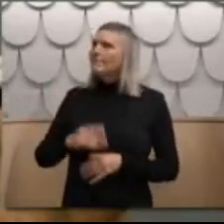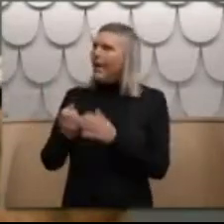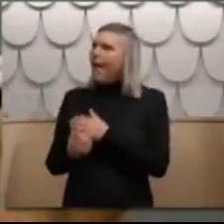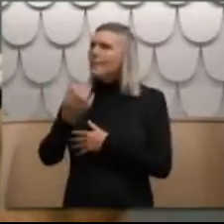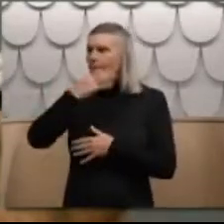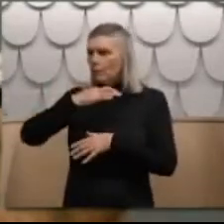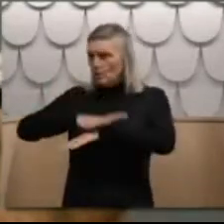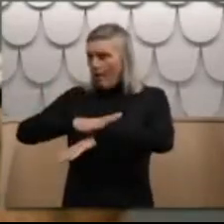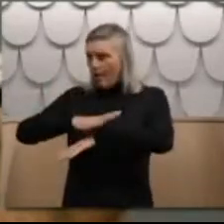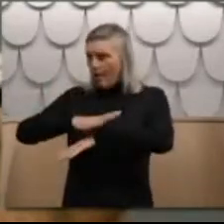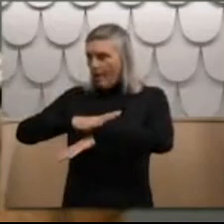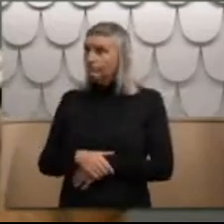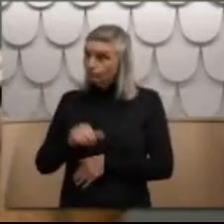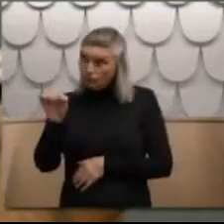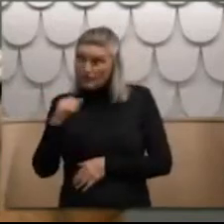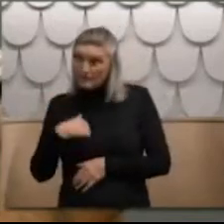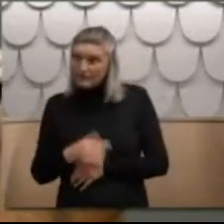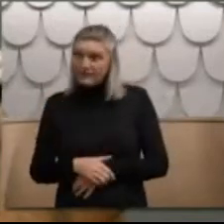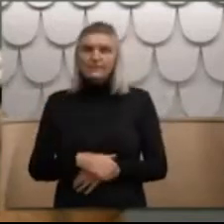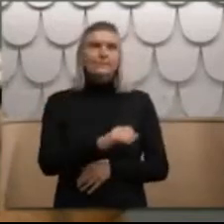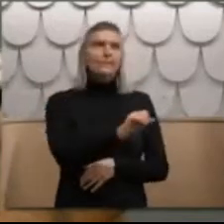a few times. Yeah? And it did.